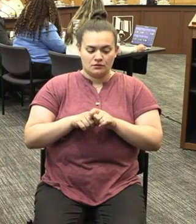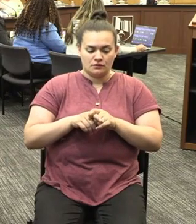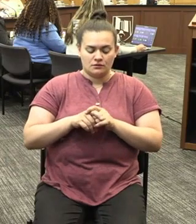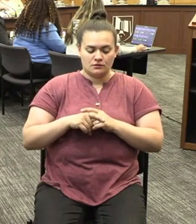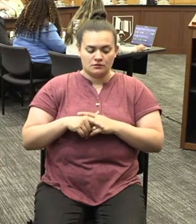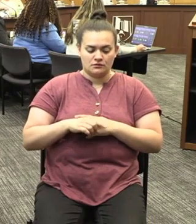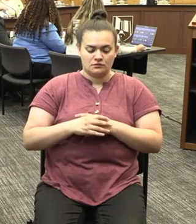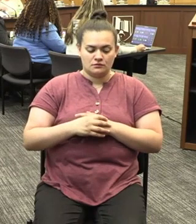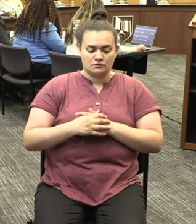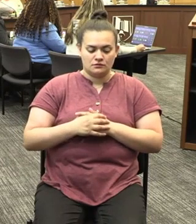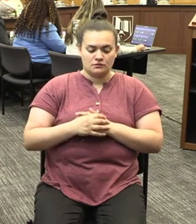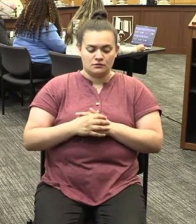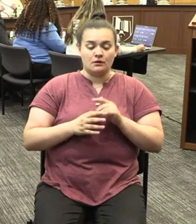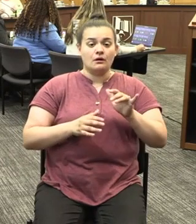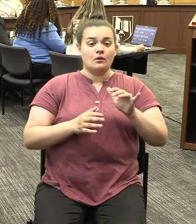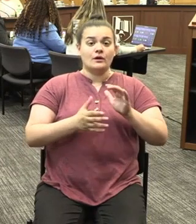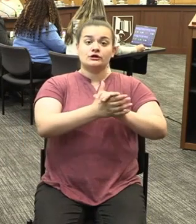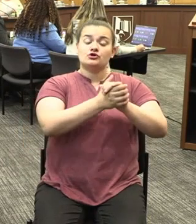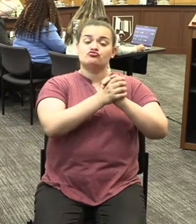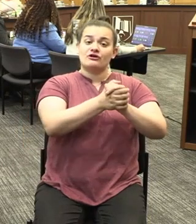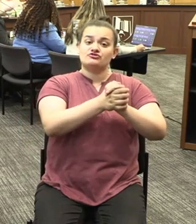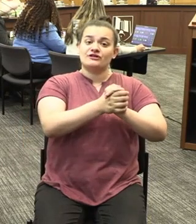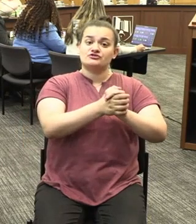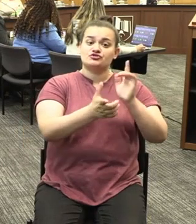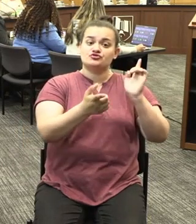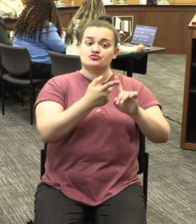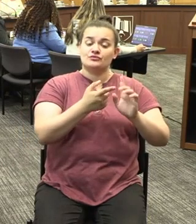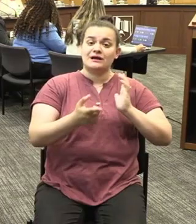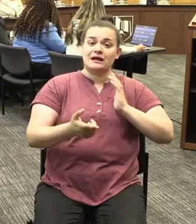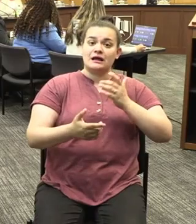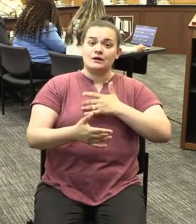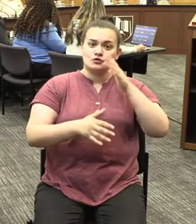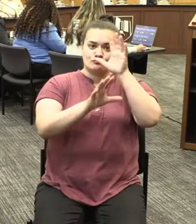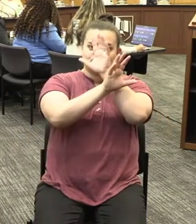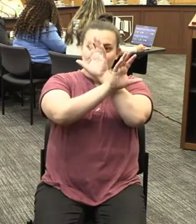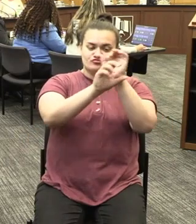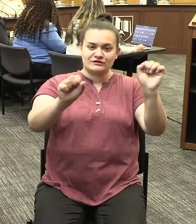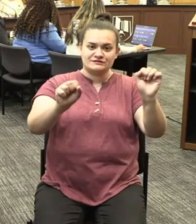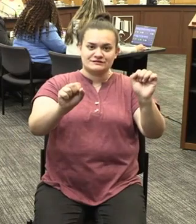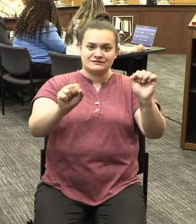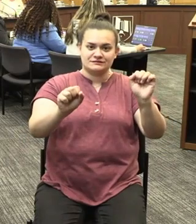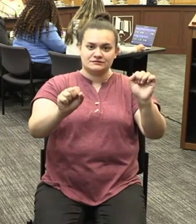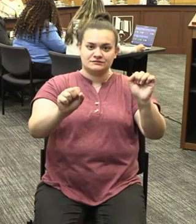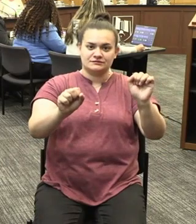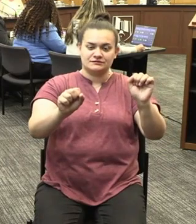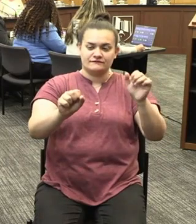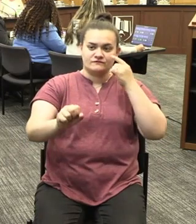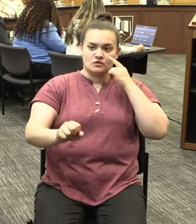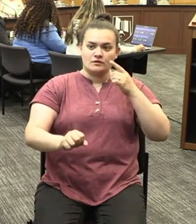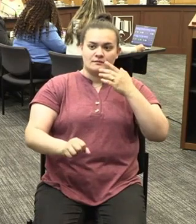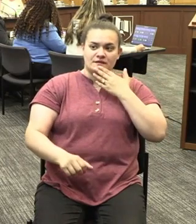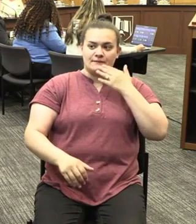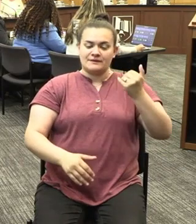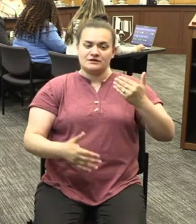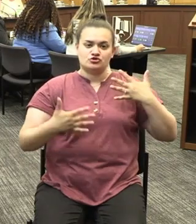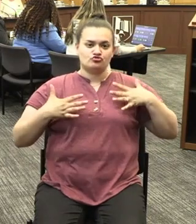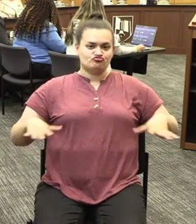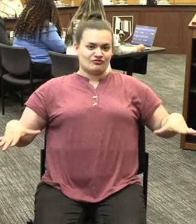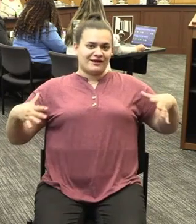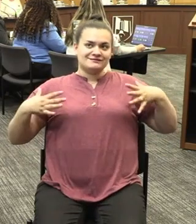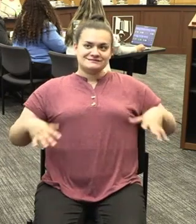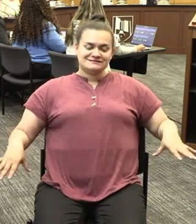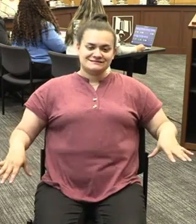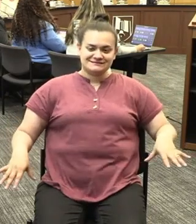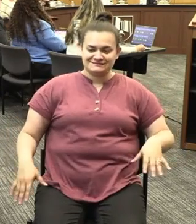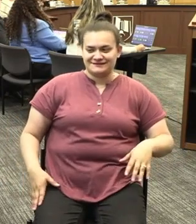let's see. Oh, and congratulations to our president for being the best dress at